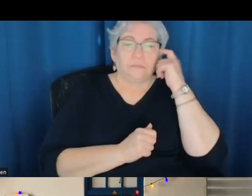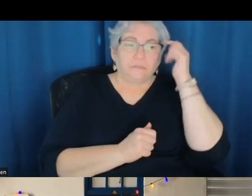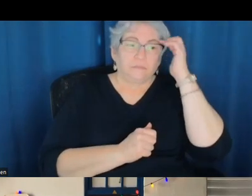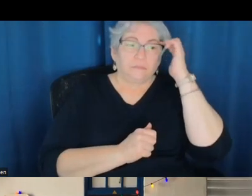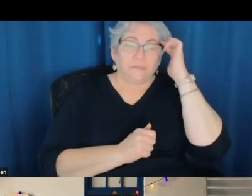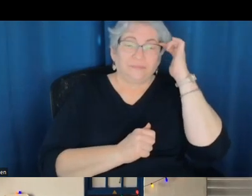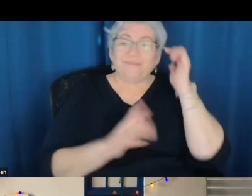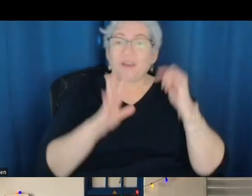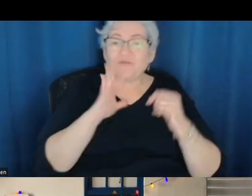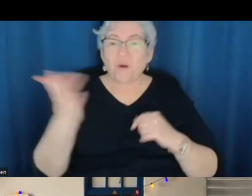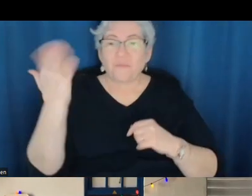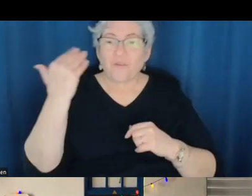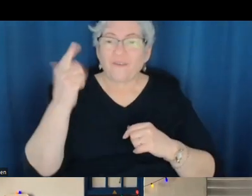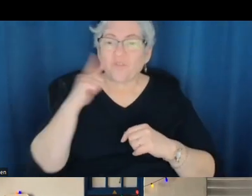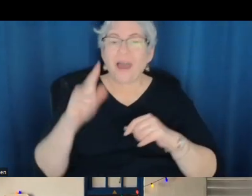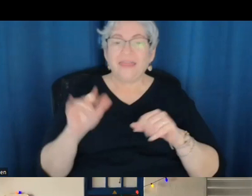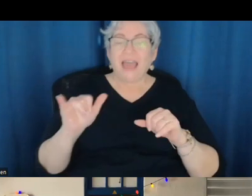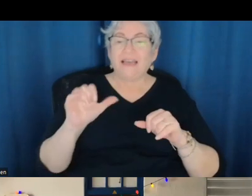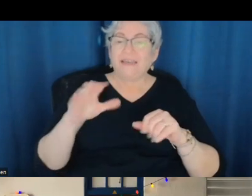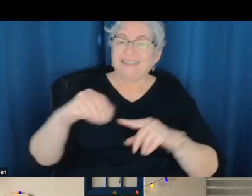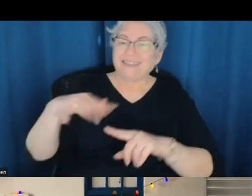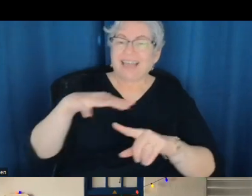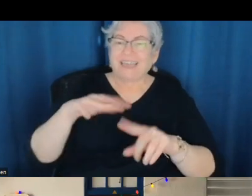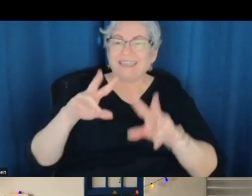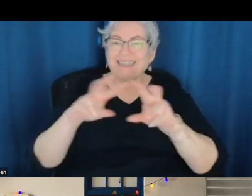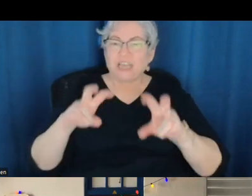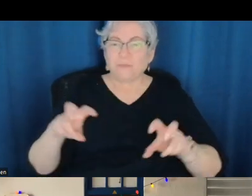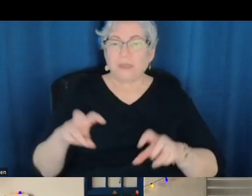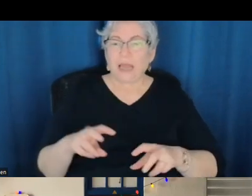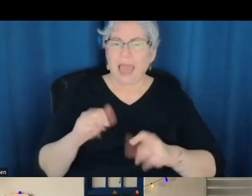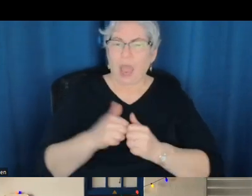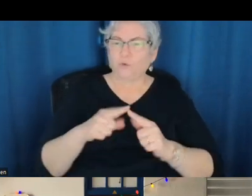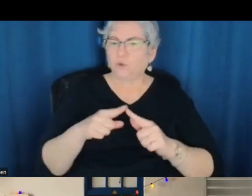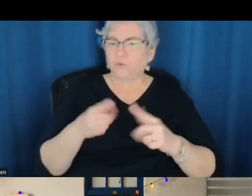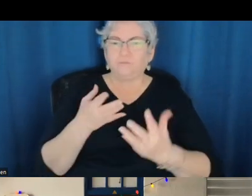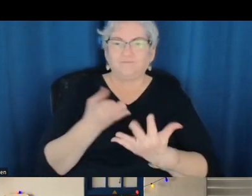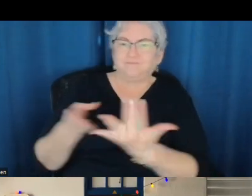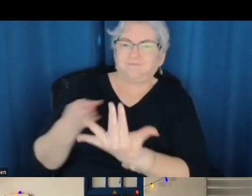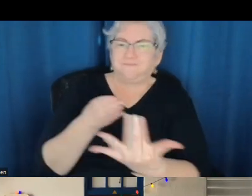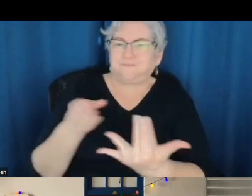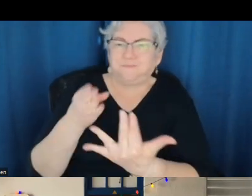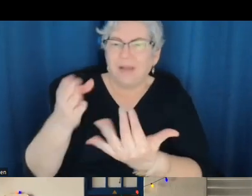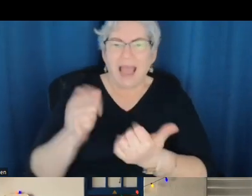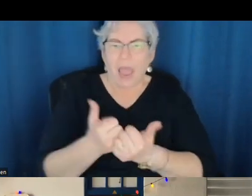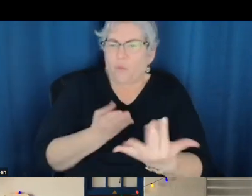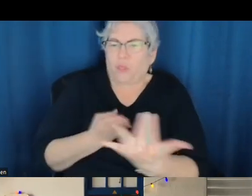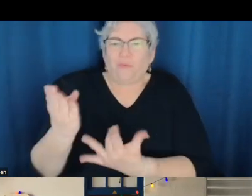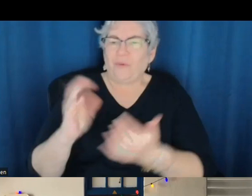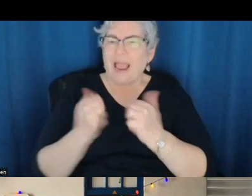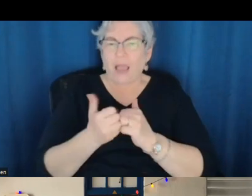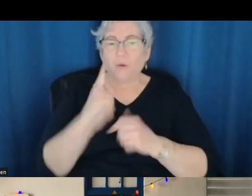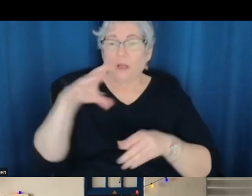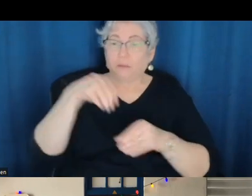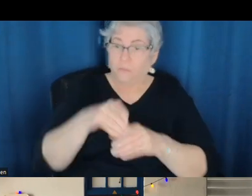As we discussed in the site assessment slide, circulation is key. How will you access your meadow? Will you include a